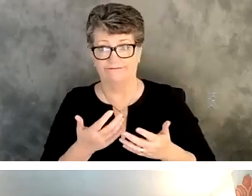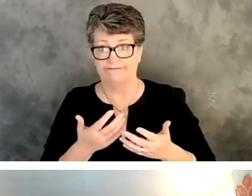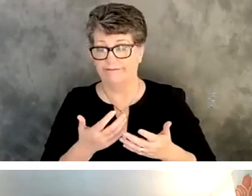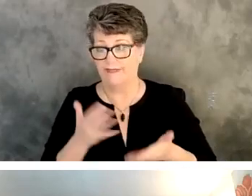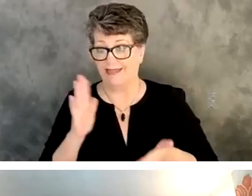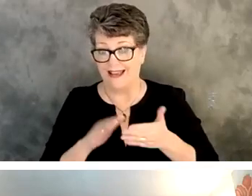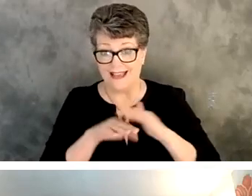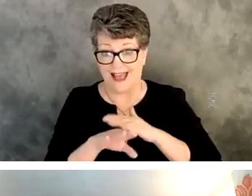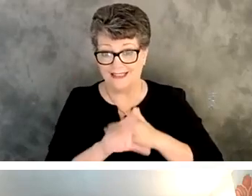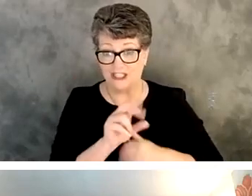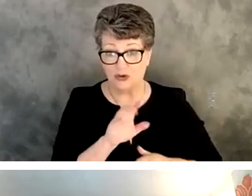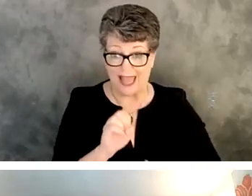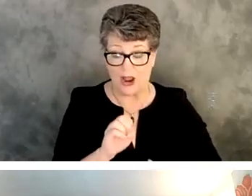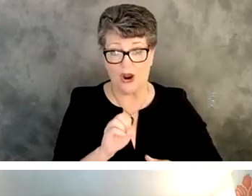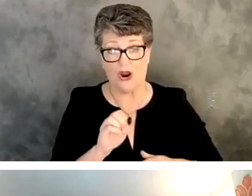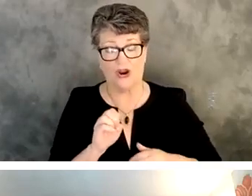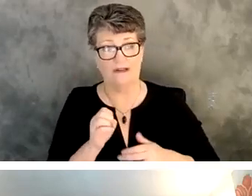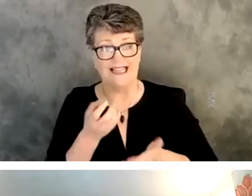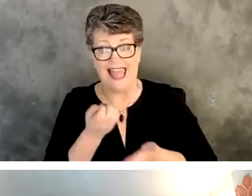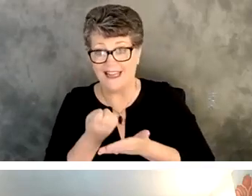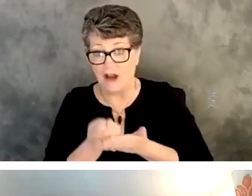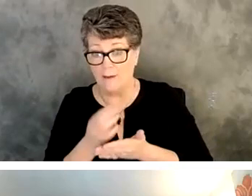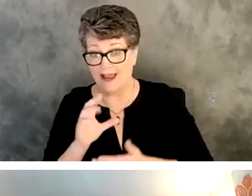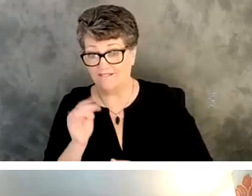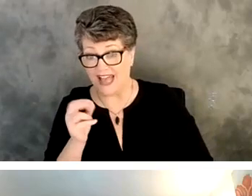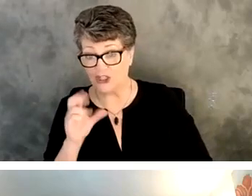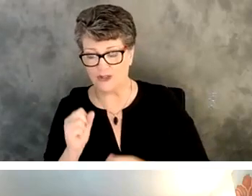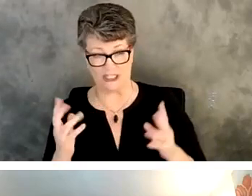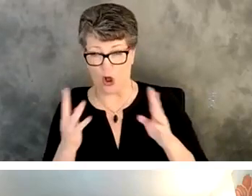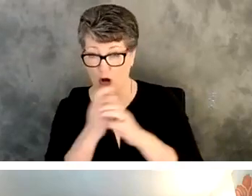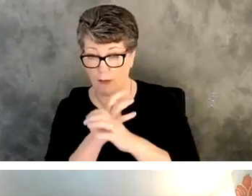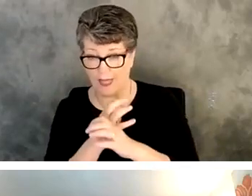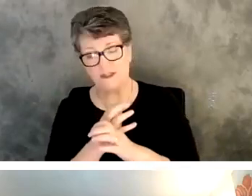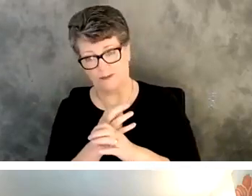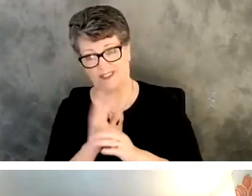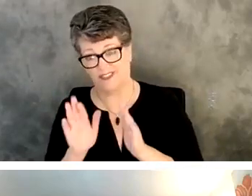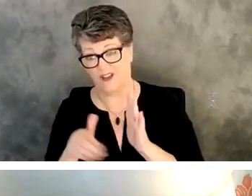socioeconomic factors, all of those, it's complex, but they all play a role.